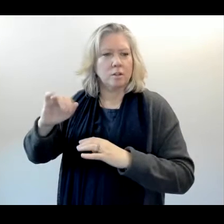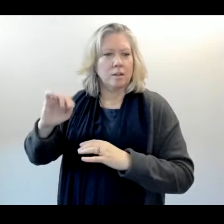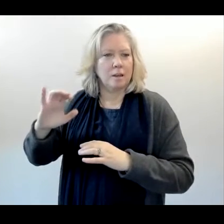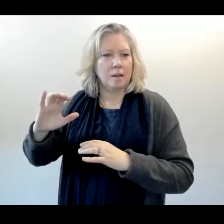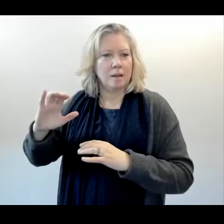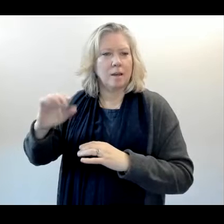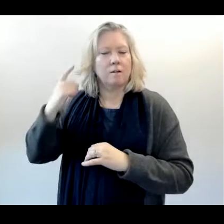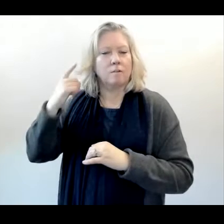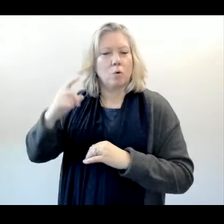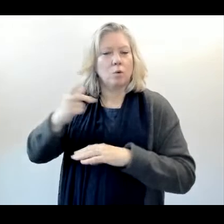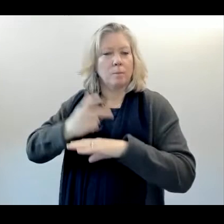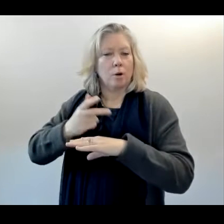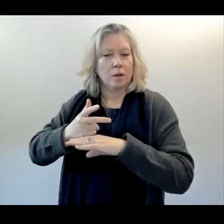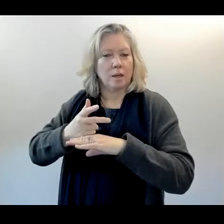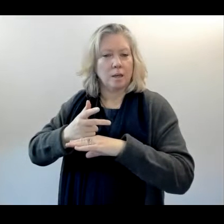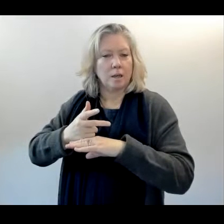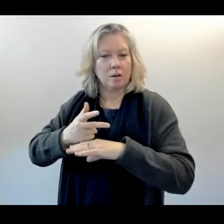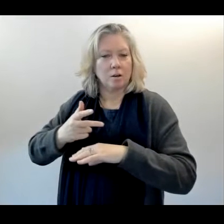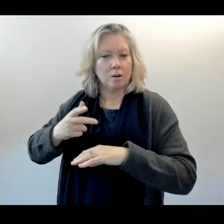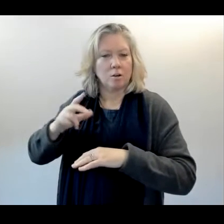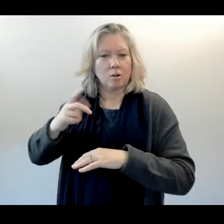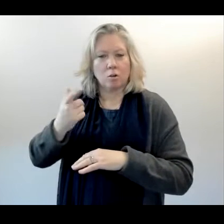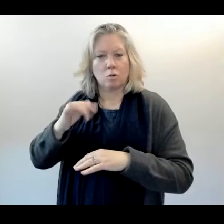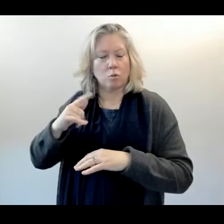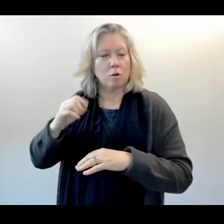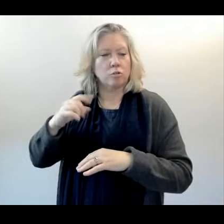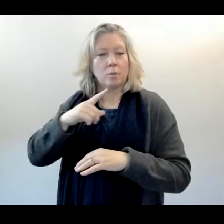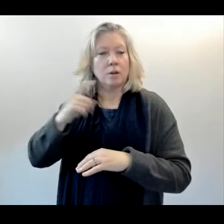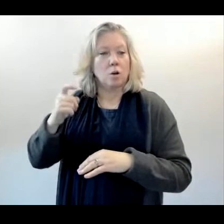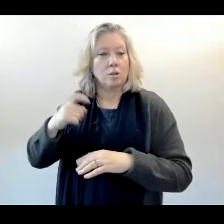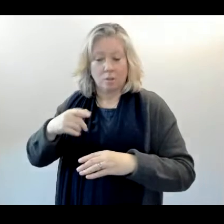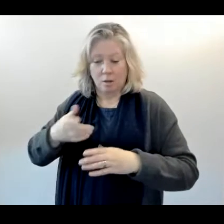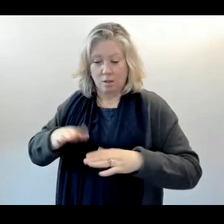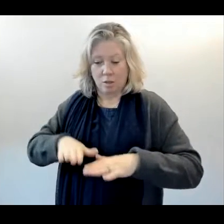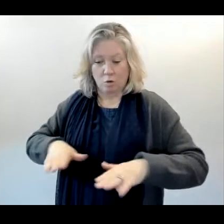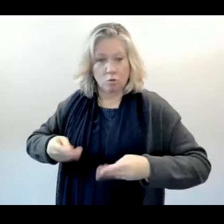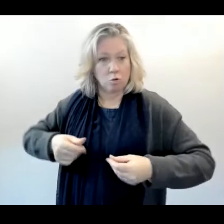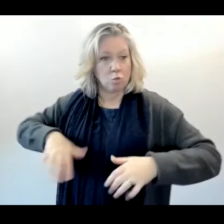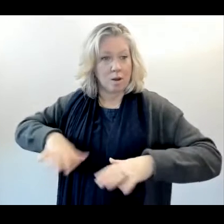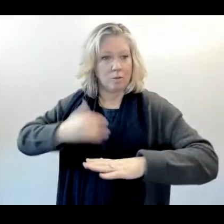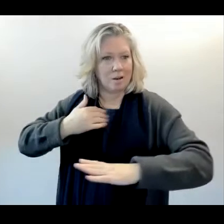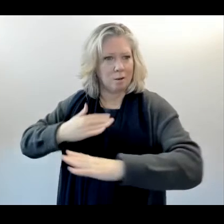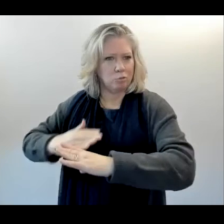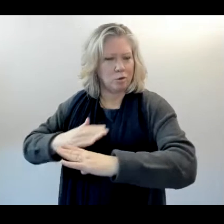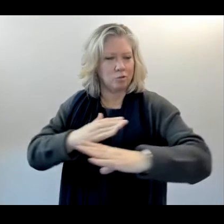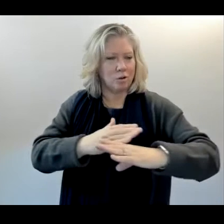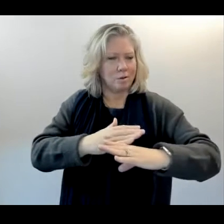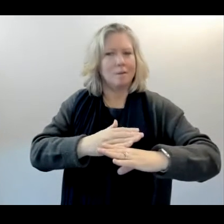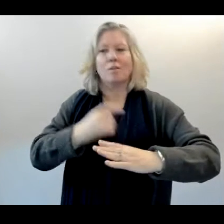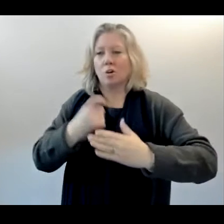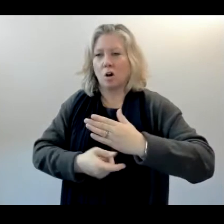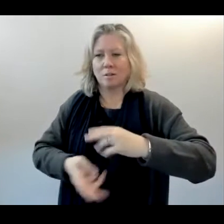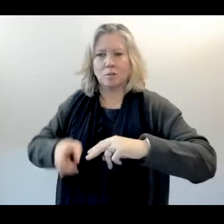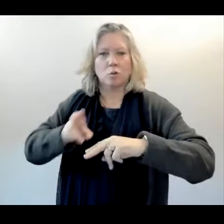Center parking garage. Due to the presence of obstructions in the ground, there has been increased costs due to those obstructions, which